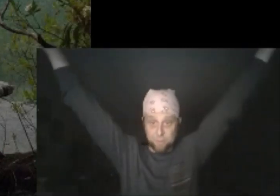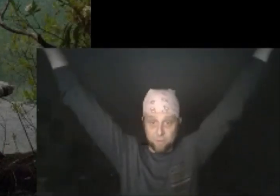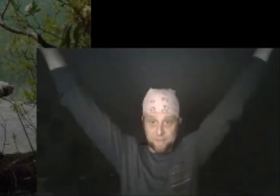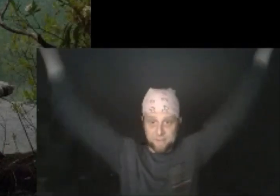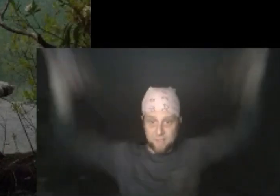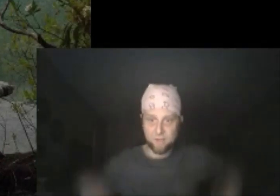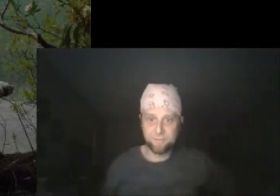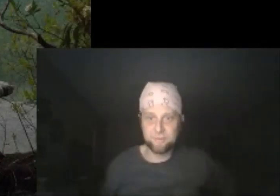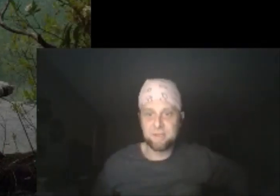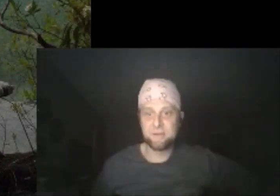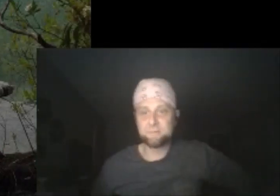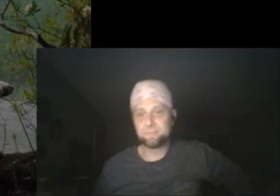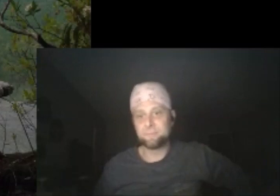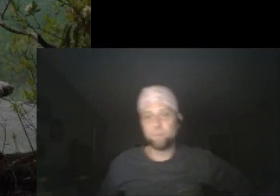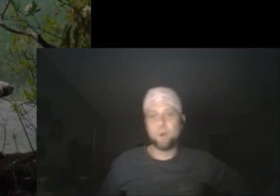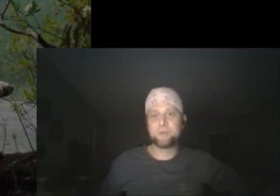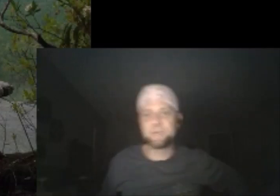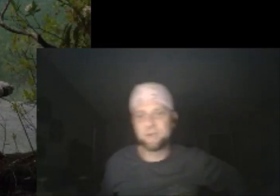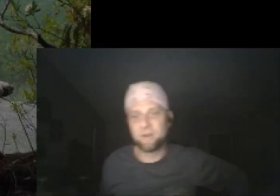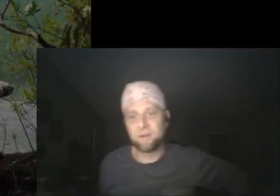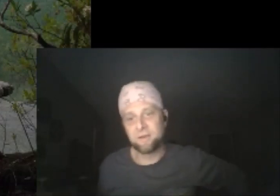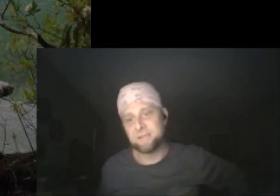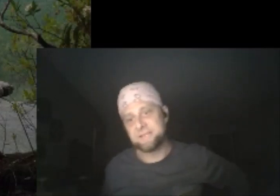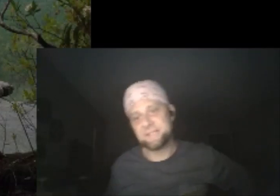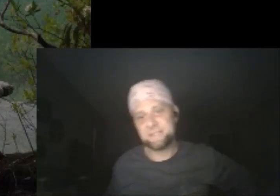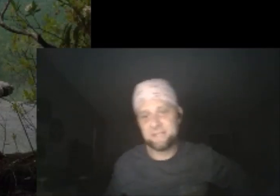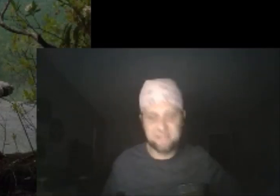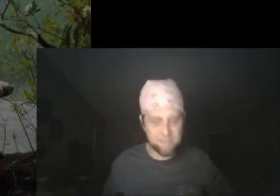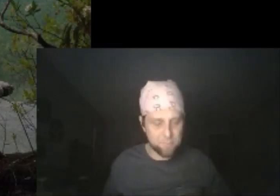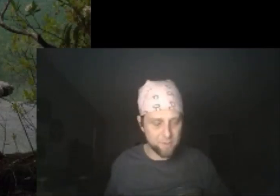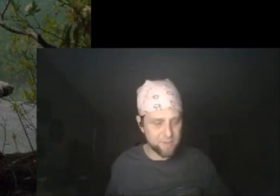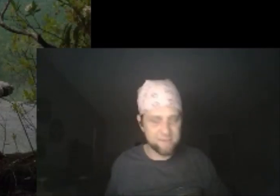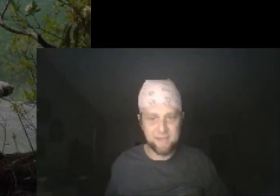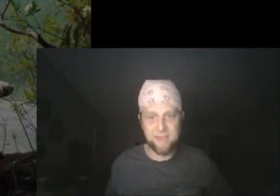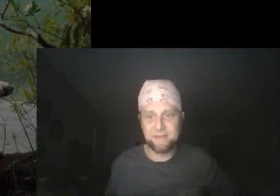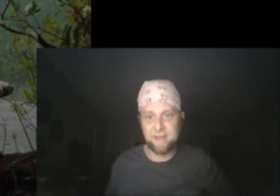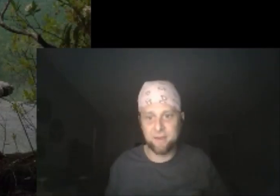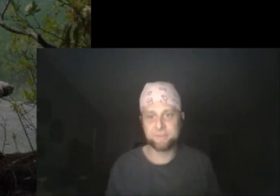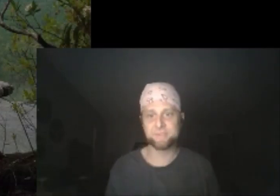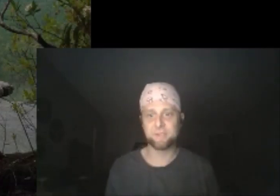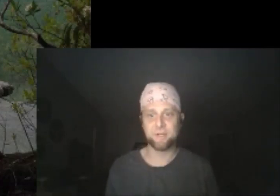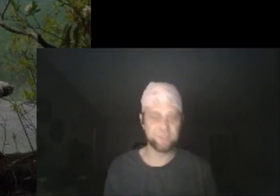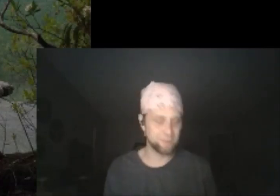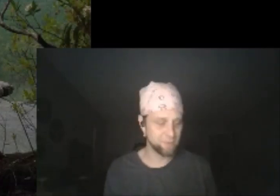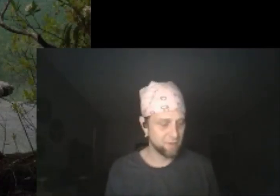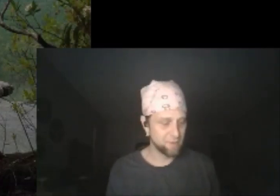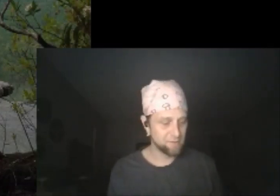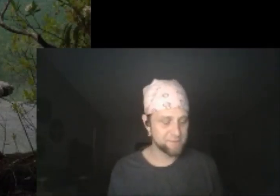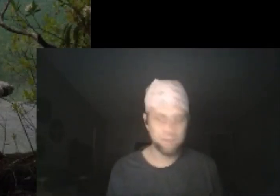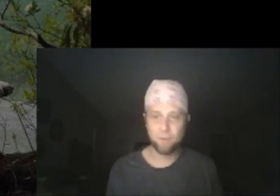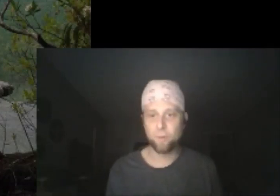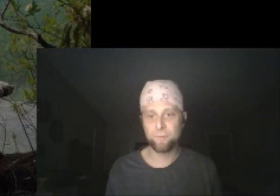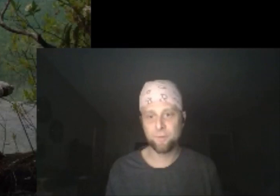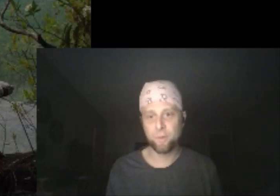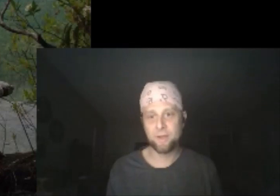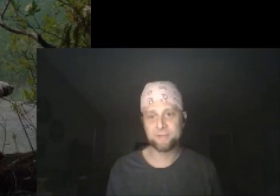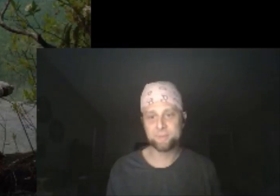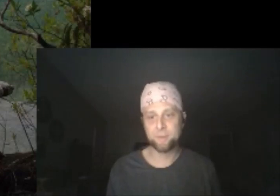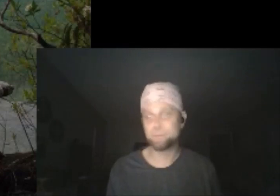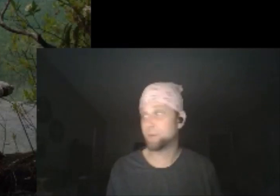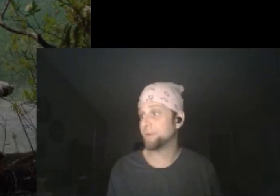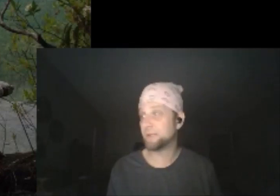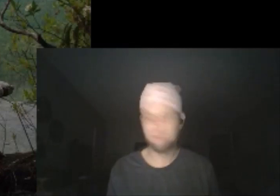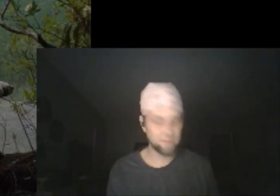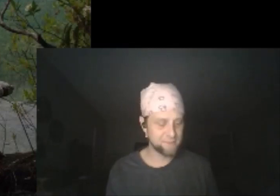Stony Progressive, Washington, D.C. debunking takedown discussion. Let's go over the White House